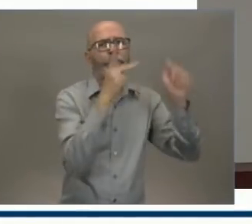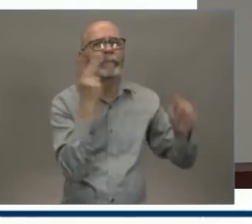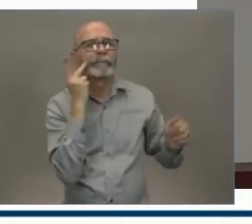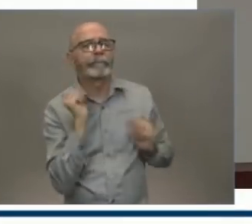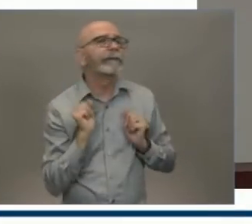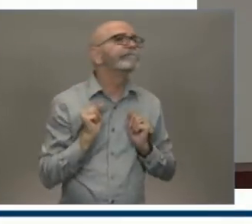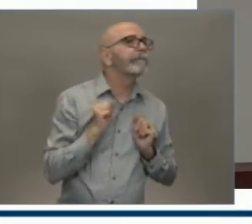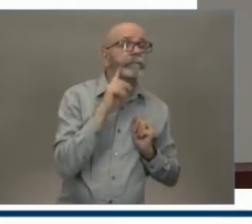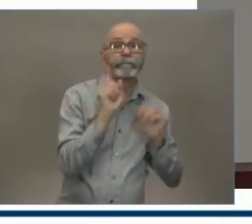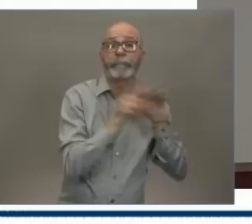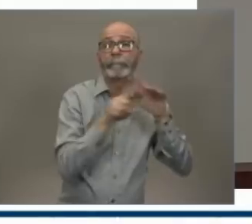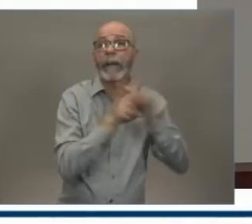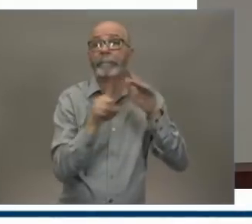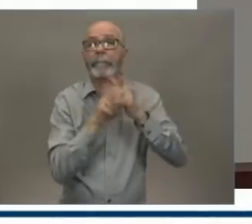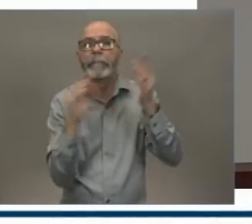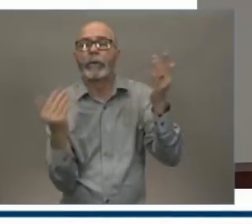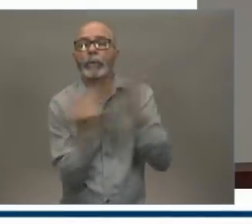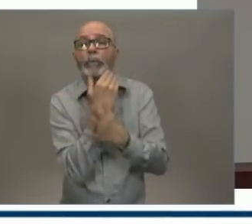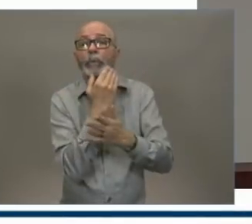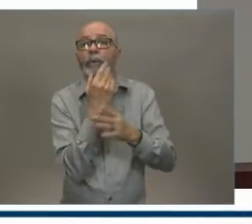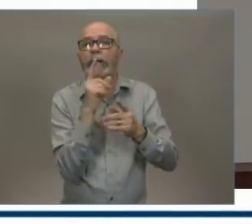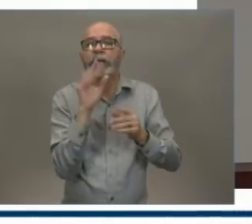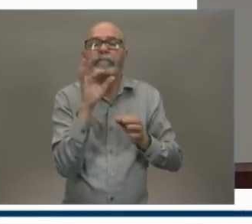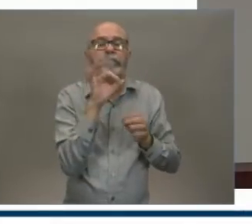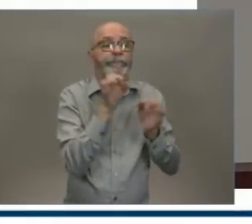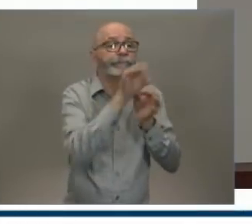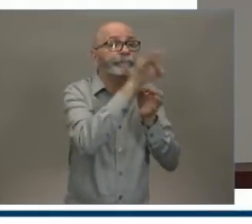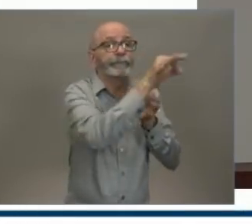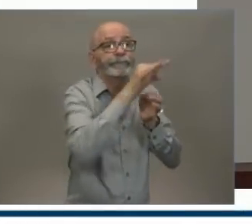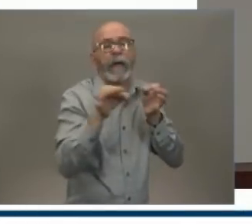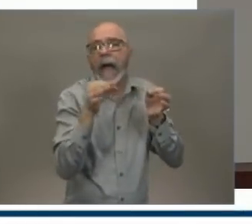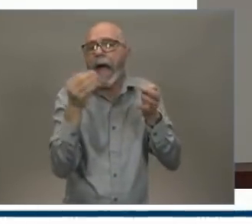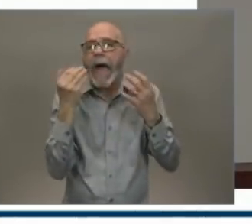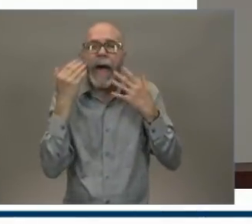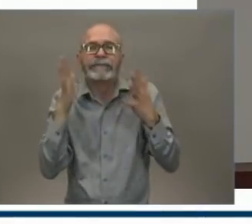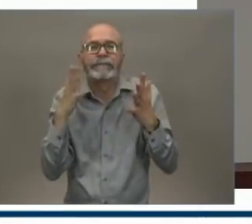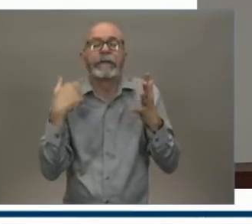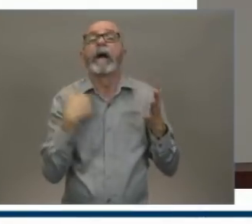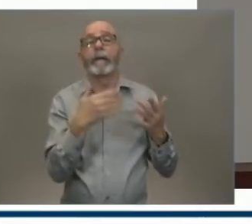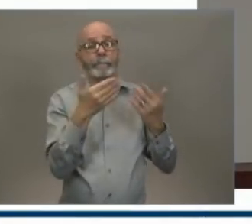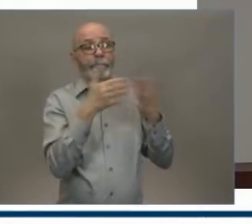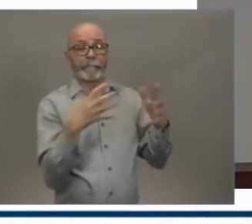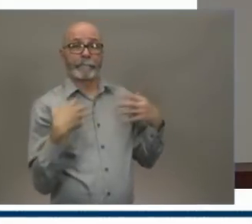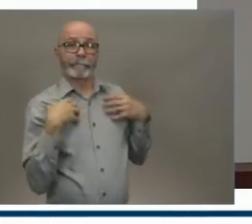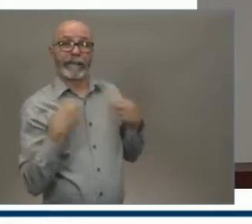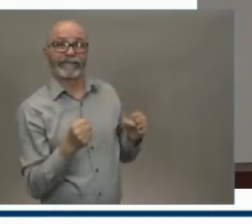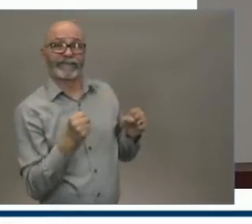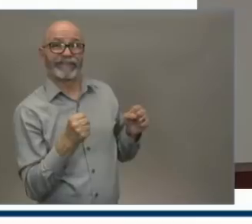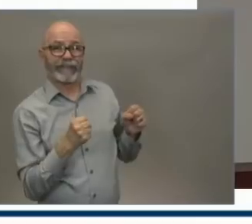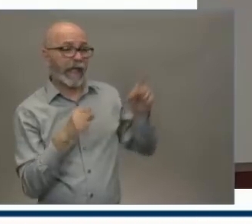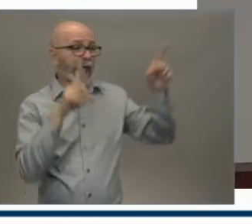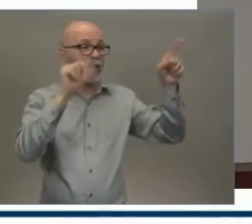select those, it's just work between public health and the lab. Certainly when we have, a